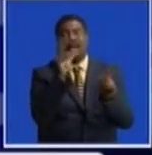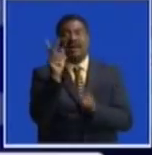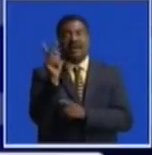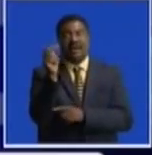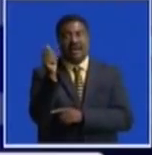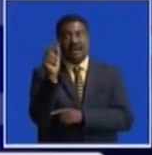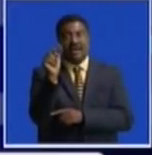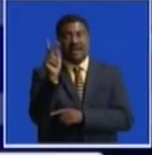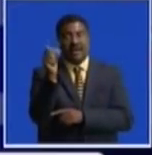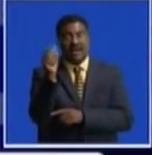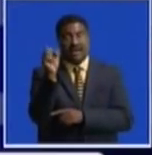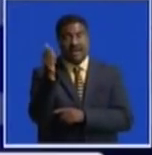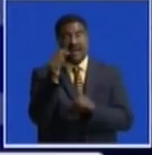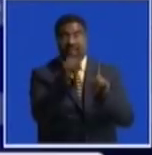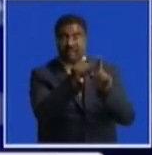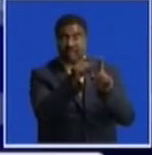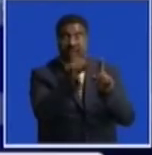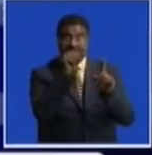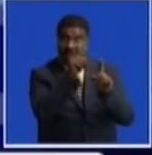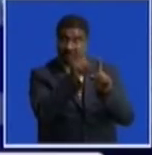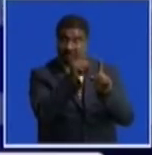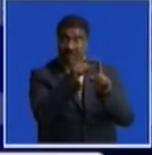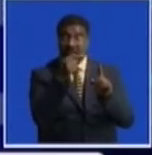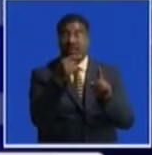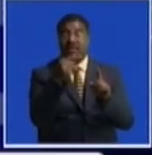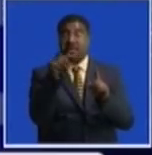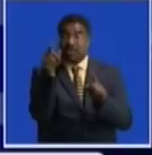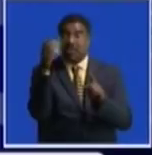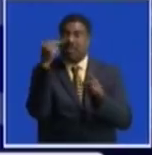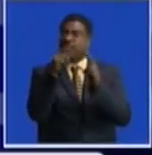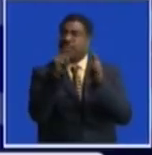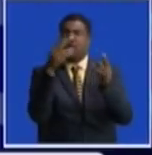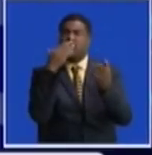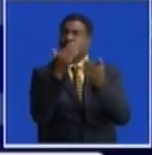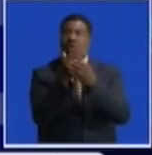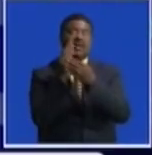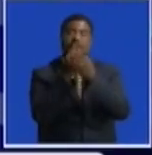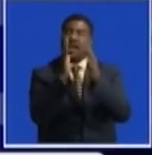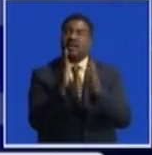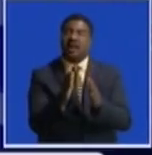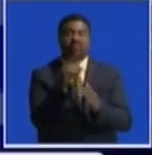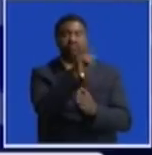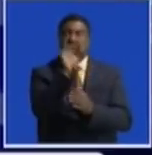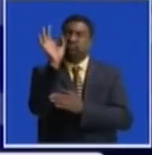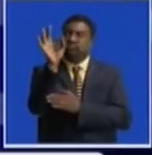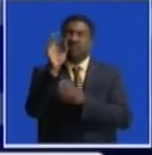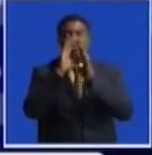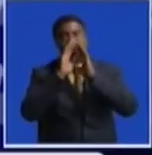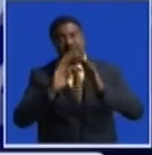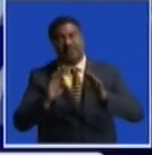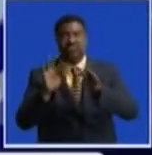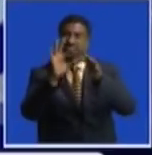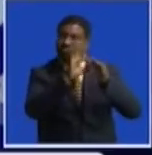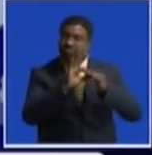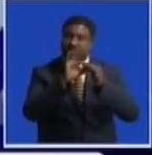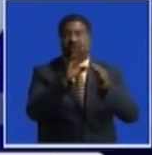legacy and leadership. President Lungu says Mama Kankasa was a great leader who preached peace and unity among